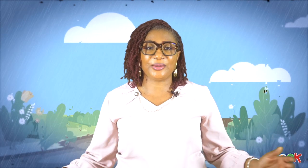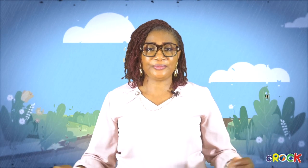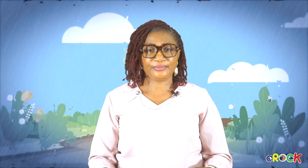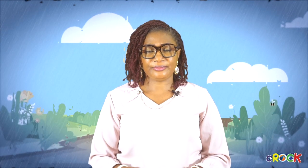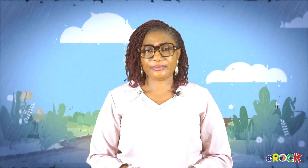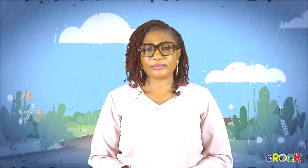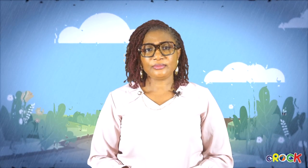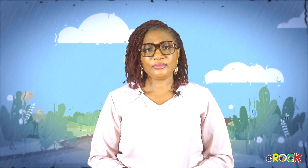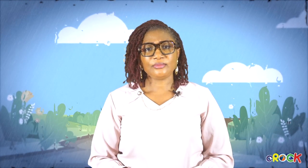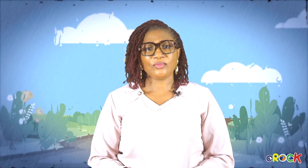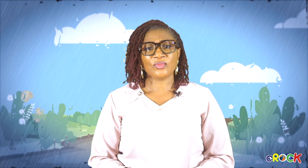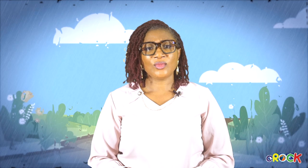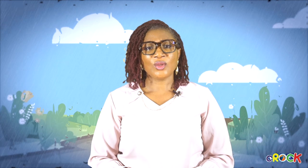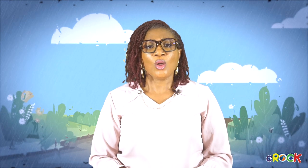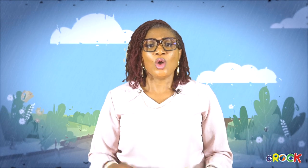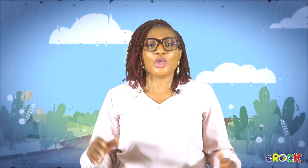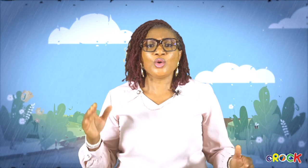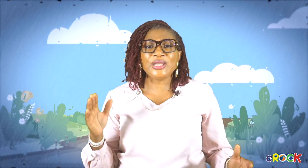see?